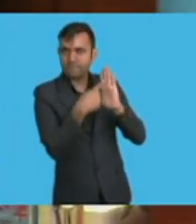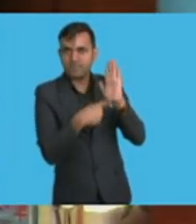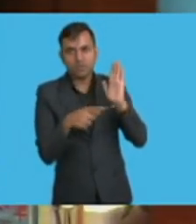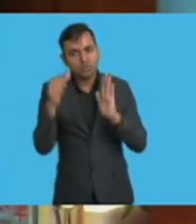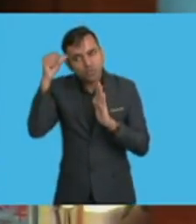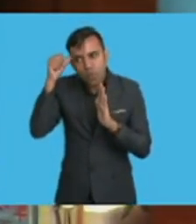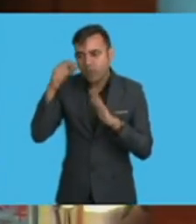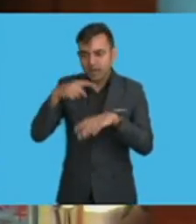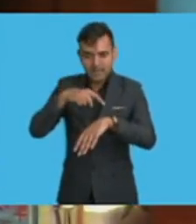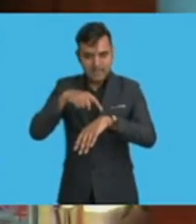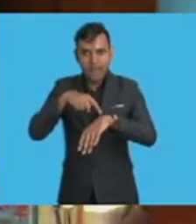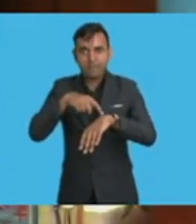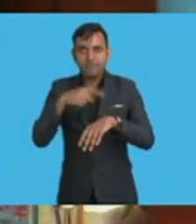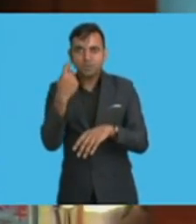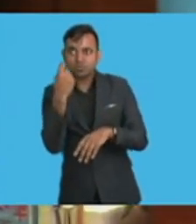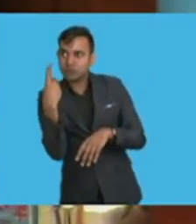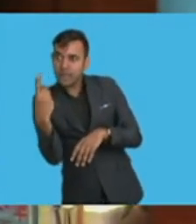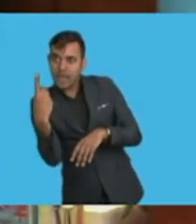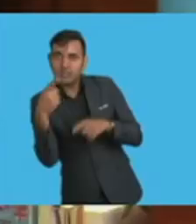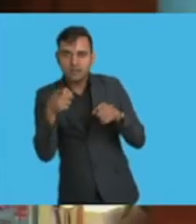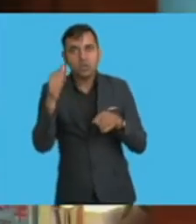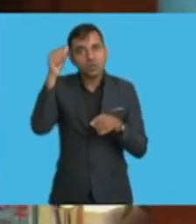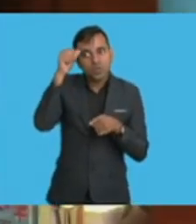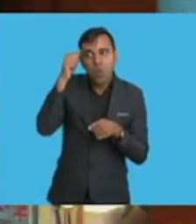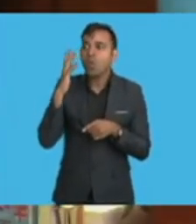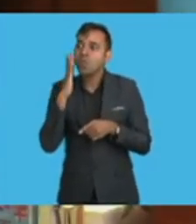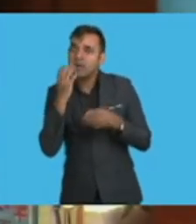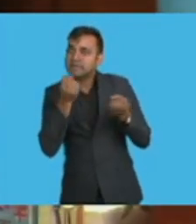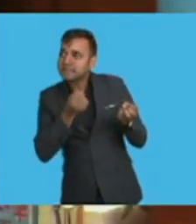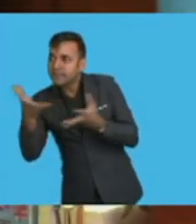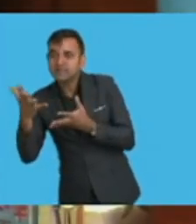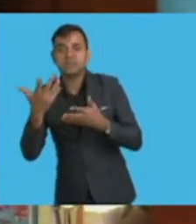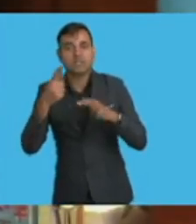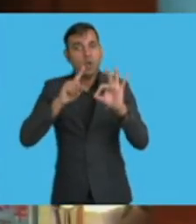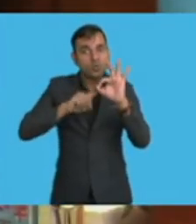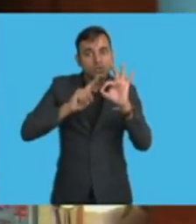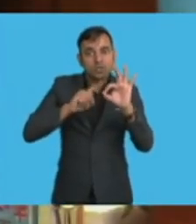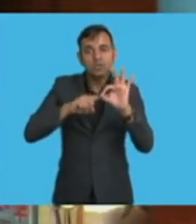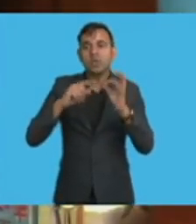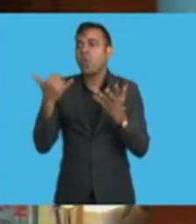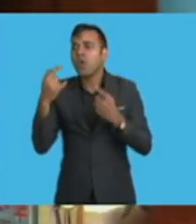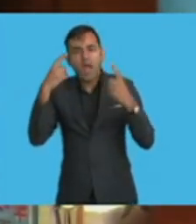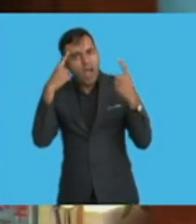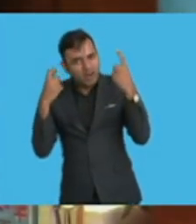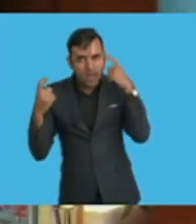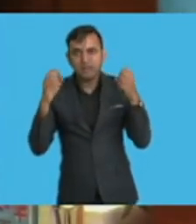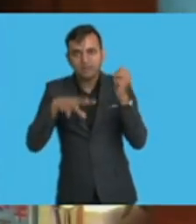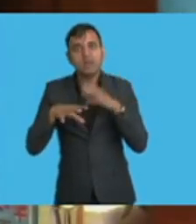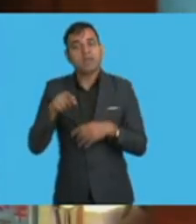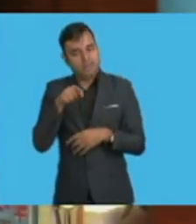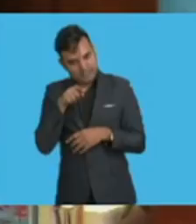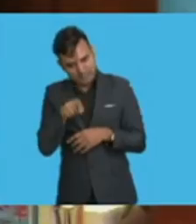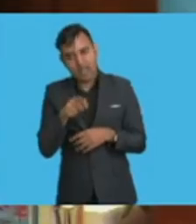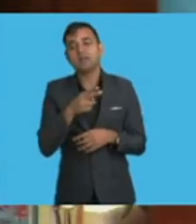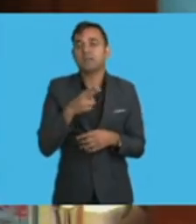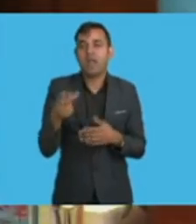apply only to the submission of questions, petitions, motions, end-of-week statements, ministerial statements, distribution